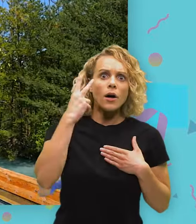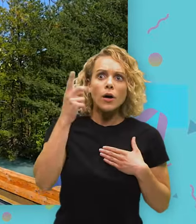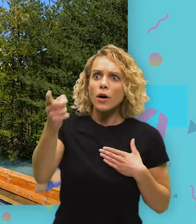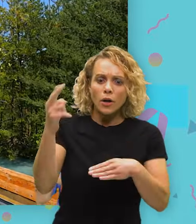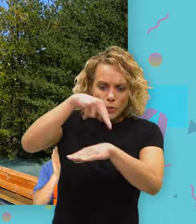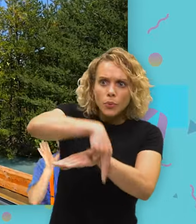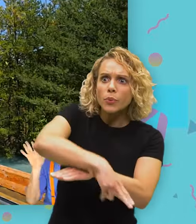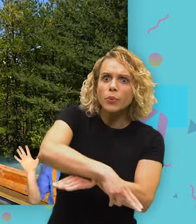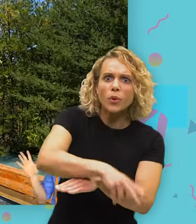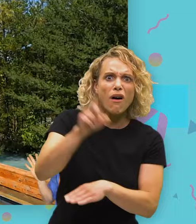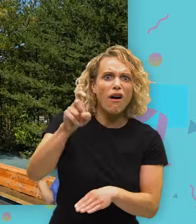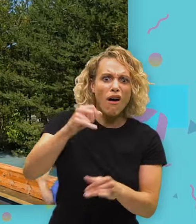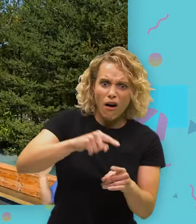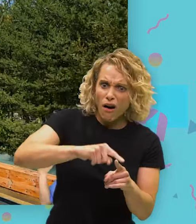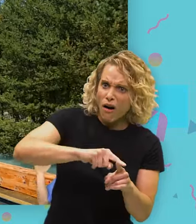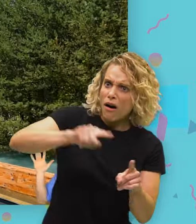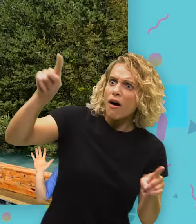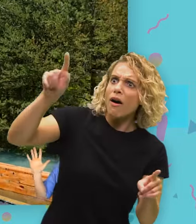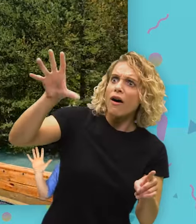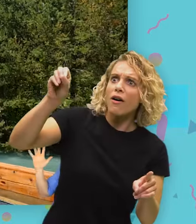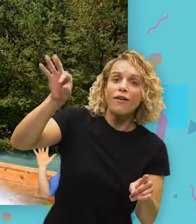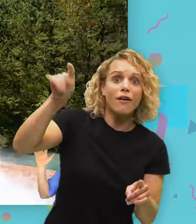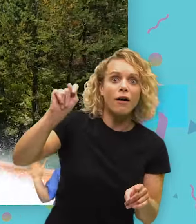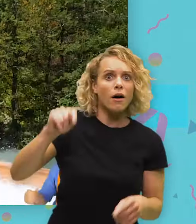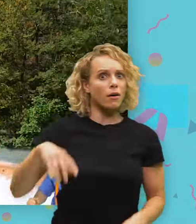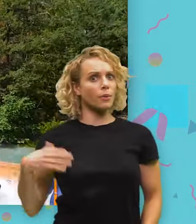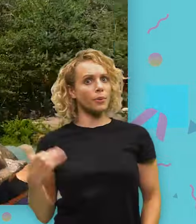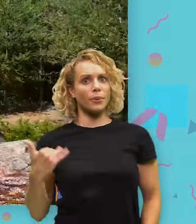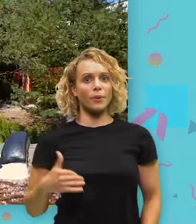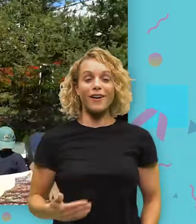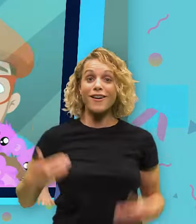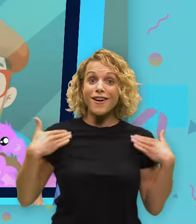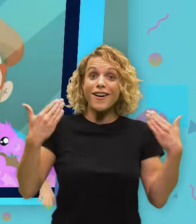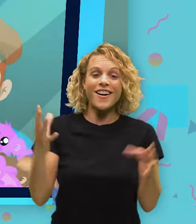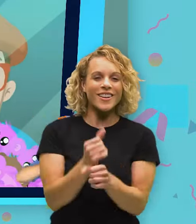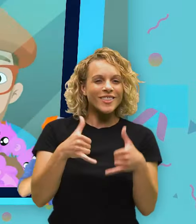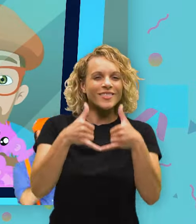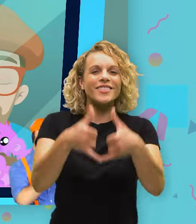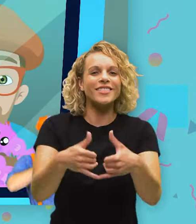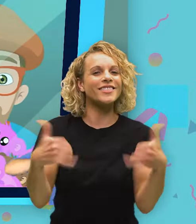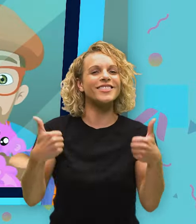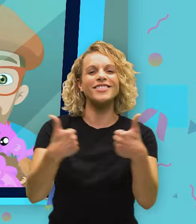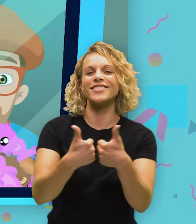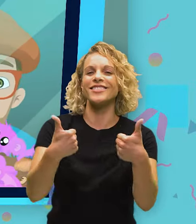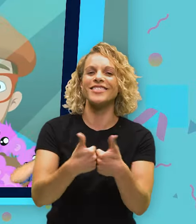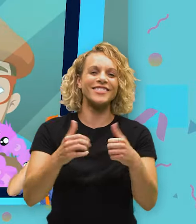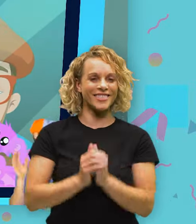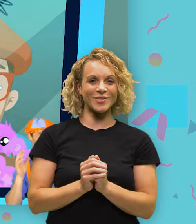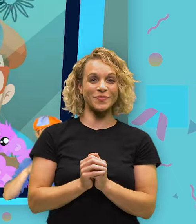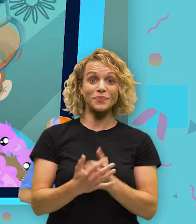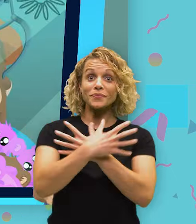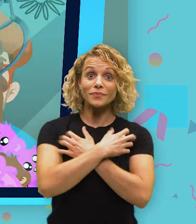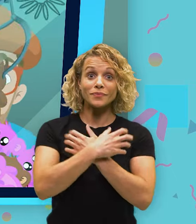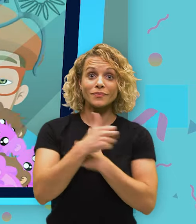my, look at that slide. It must be off of the ground. Let's win some prizes playing